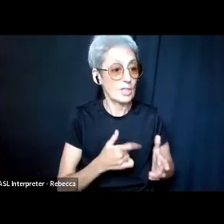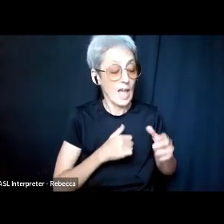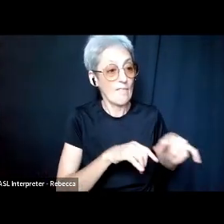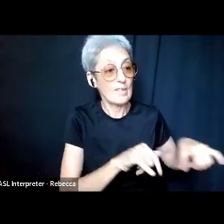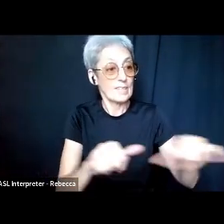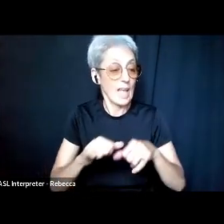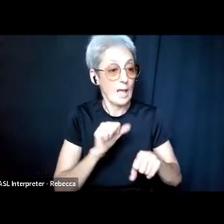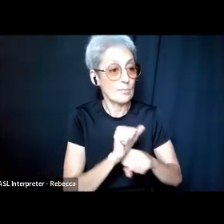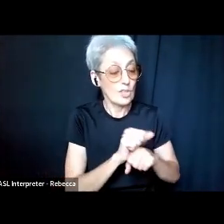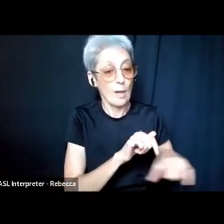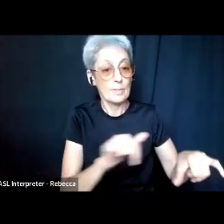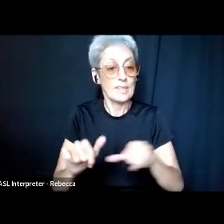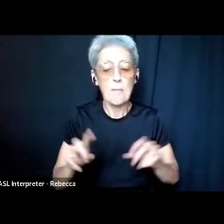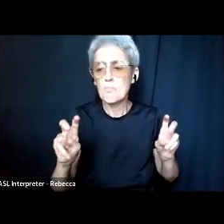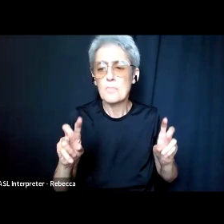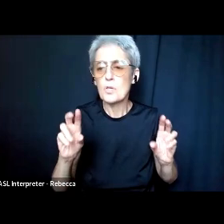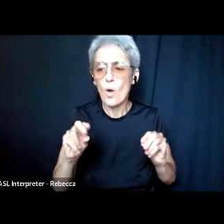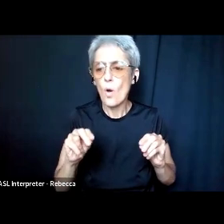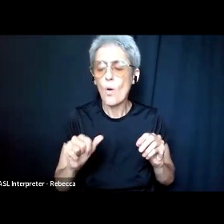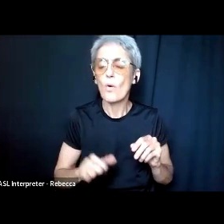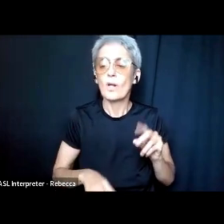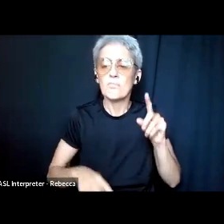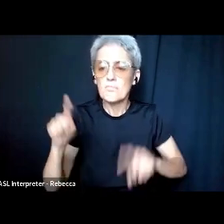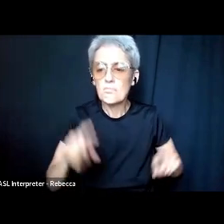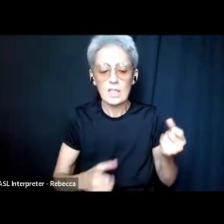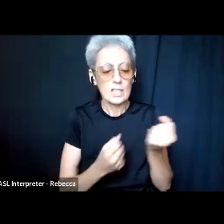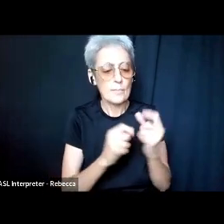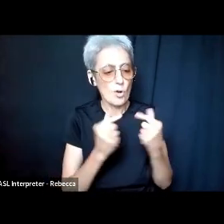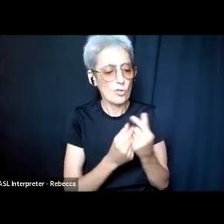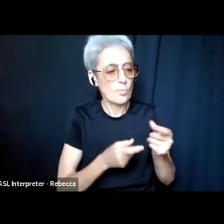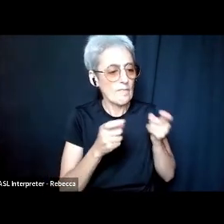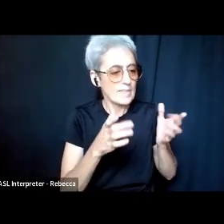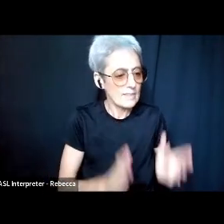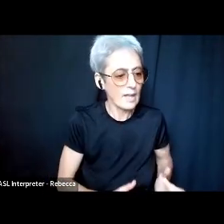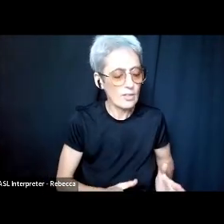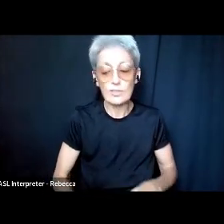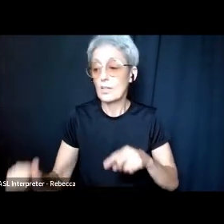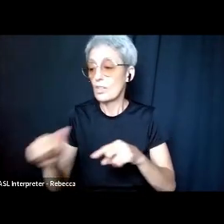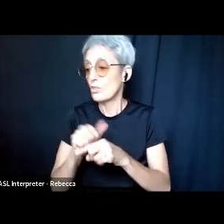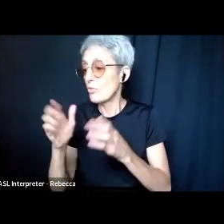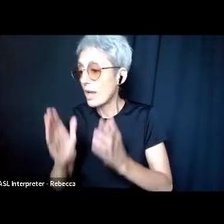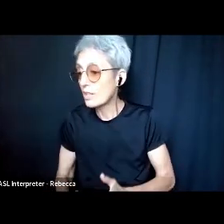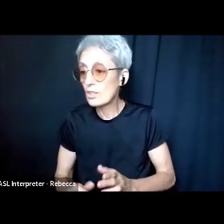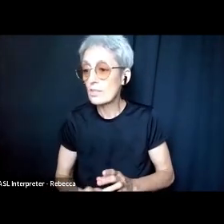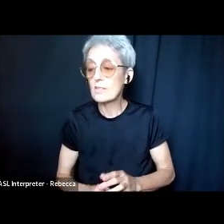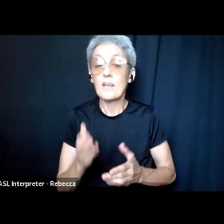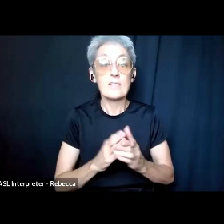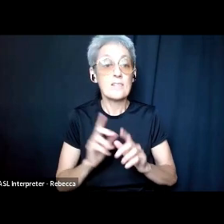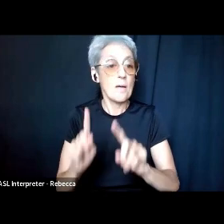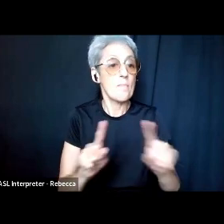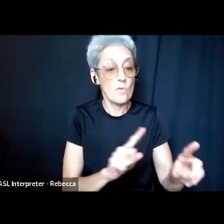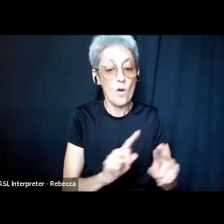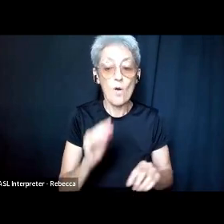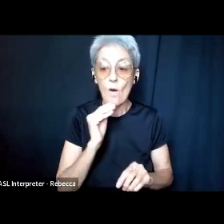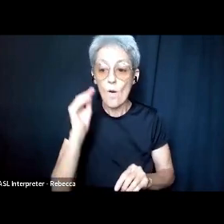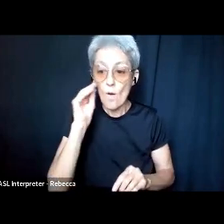are support group facilitators, some are trainers, some are providing direct care in a family's home one-on-one. And